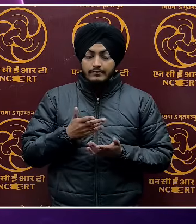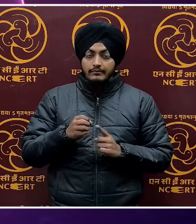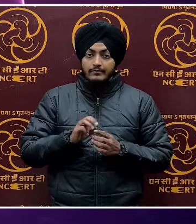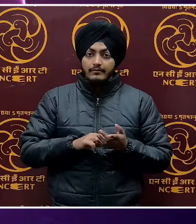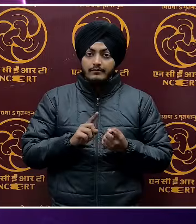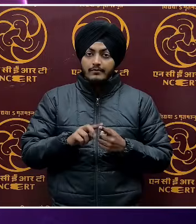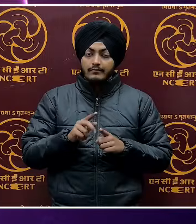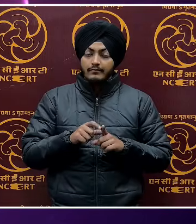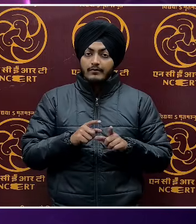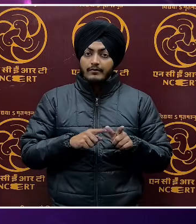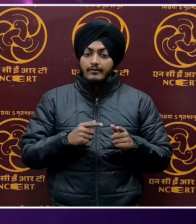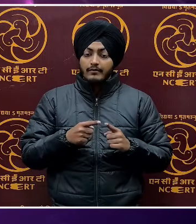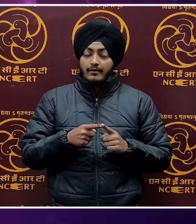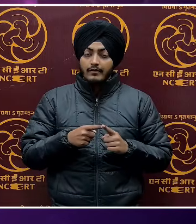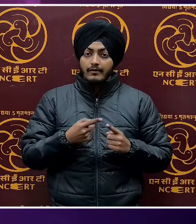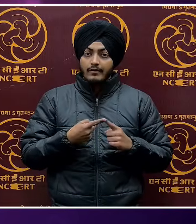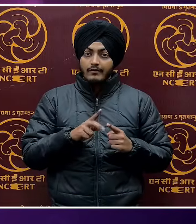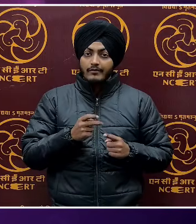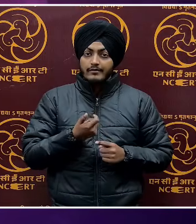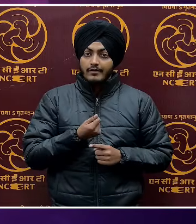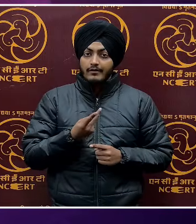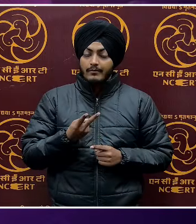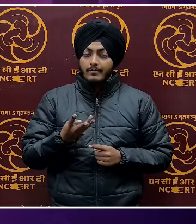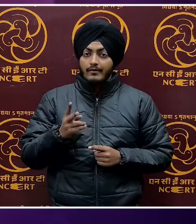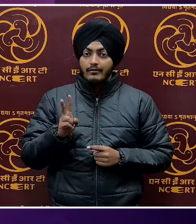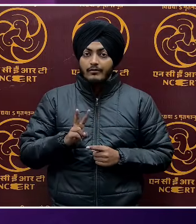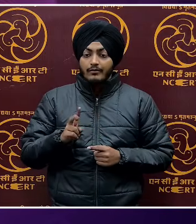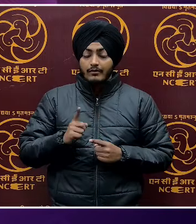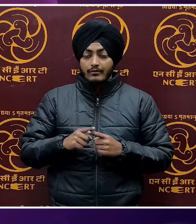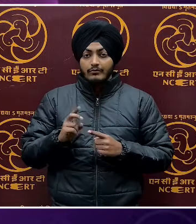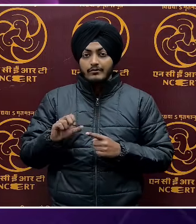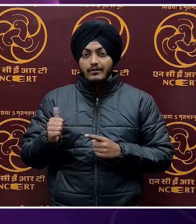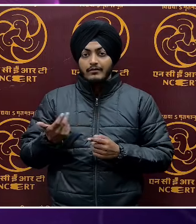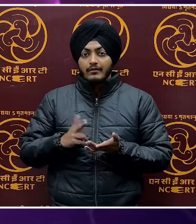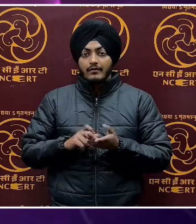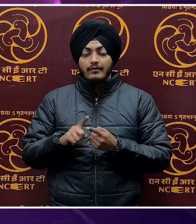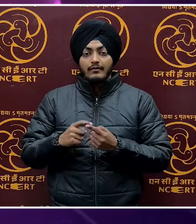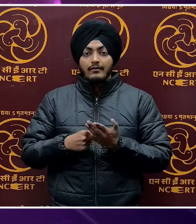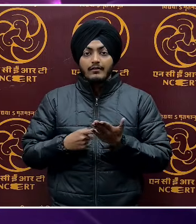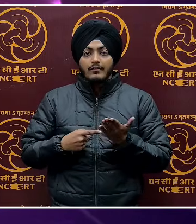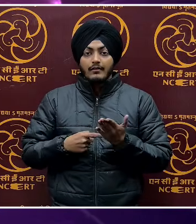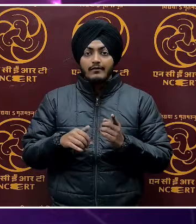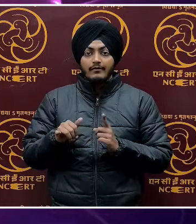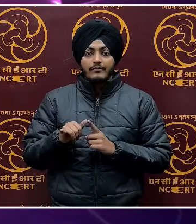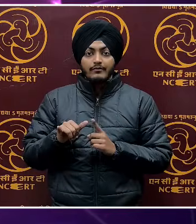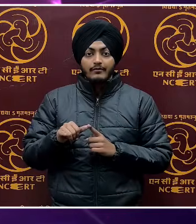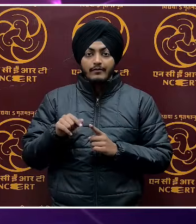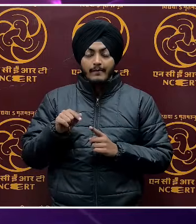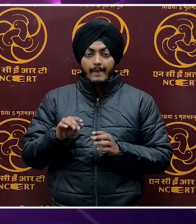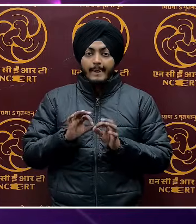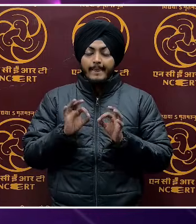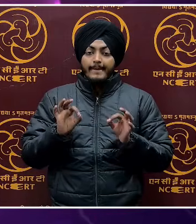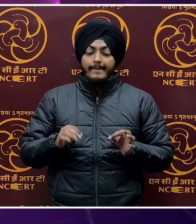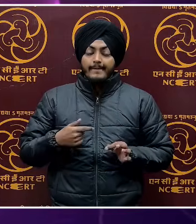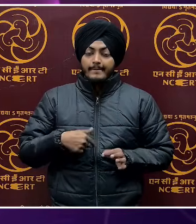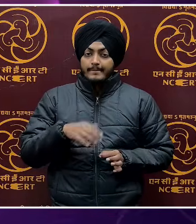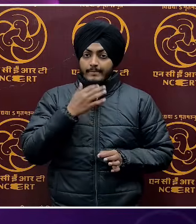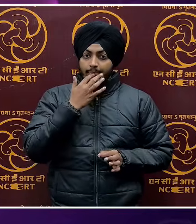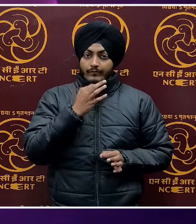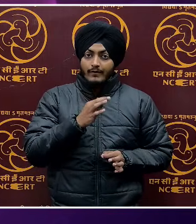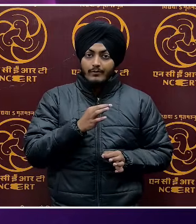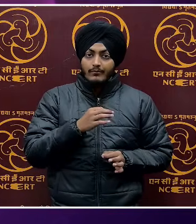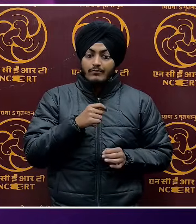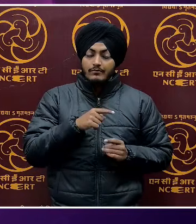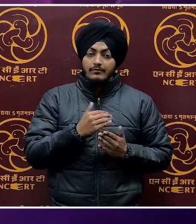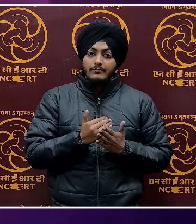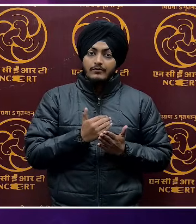on our YouTube handle NCERT Official. Well, as you all know that this is one very important session and we have got this session